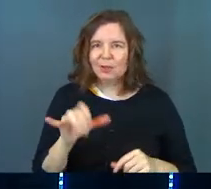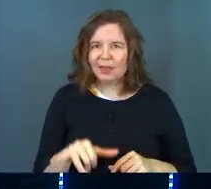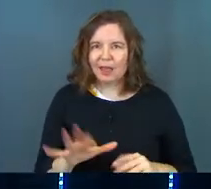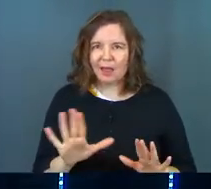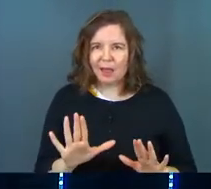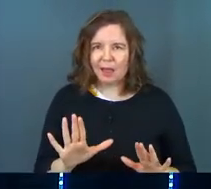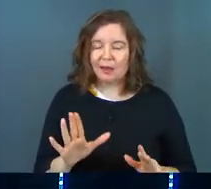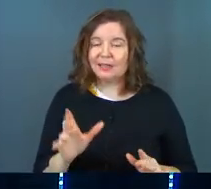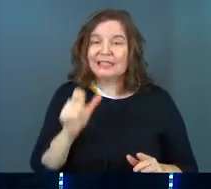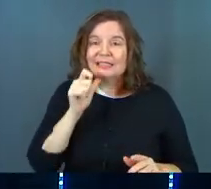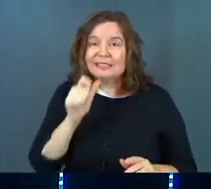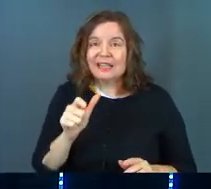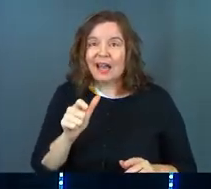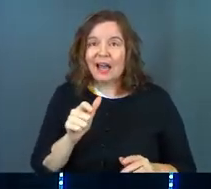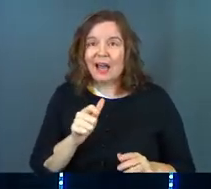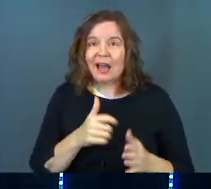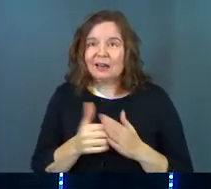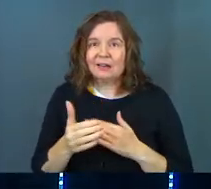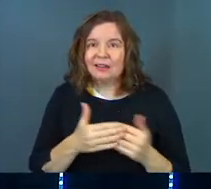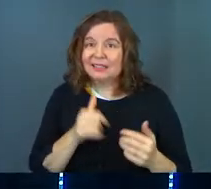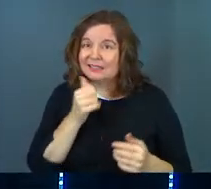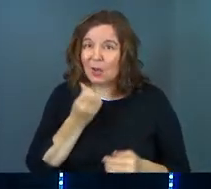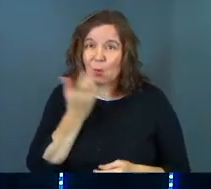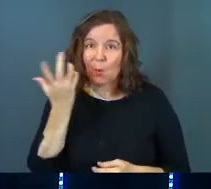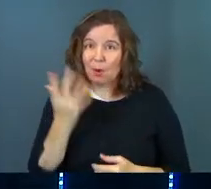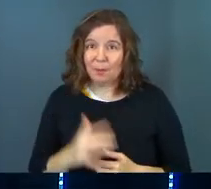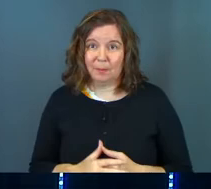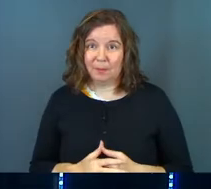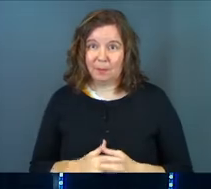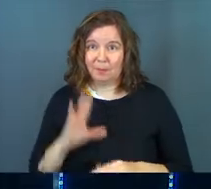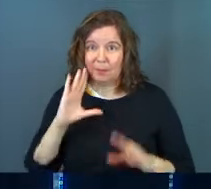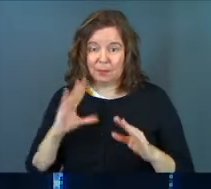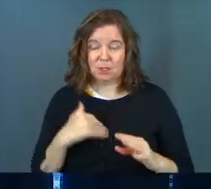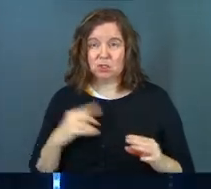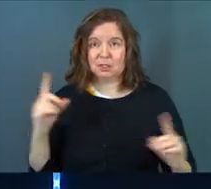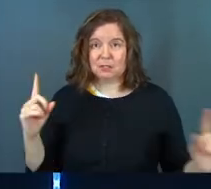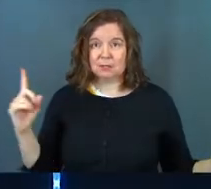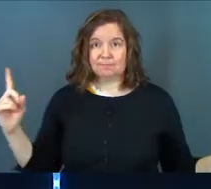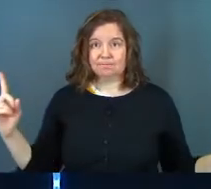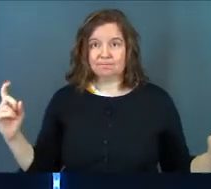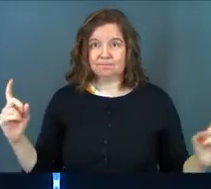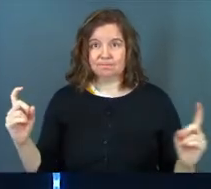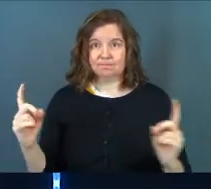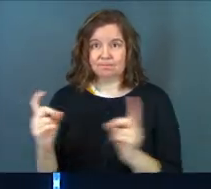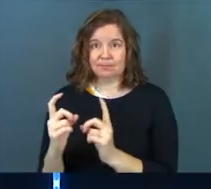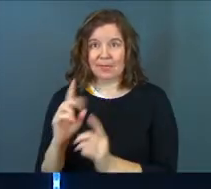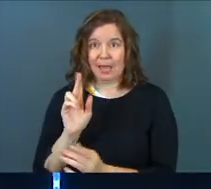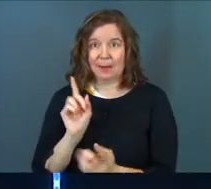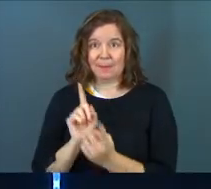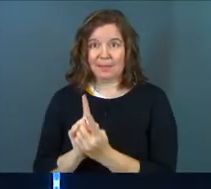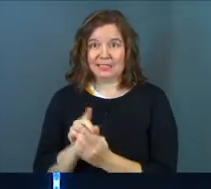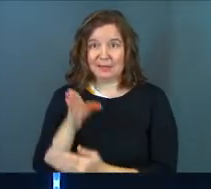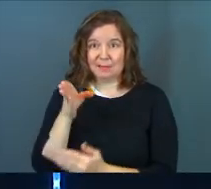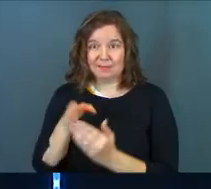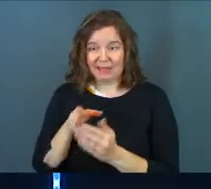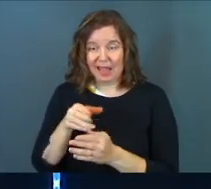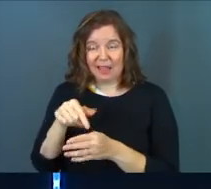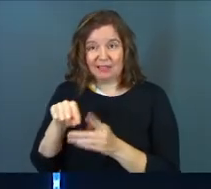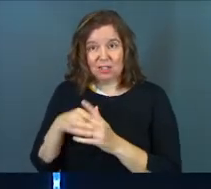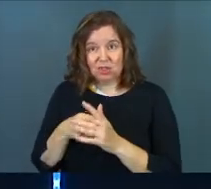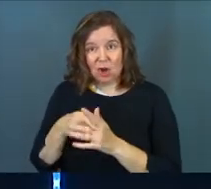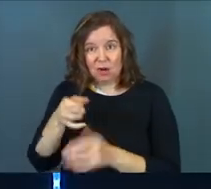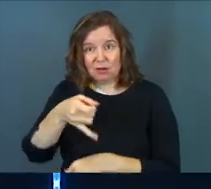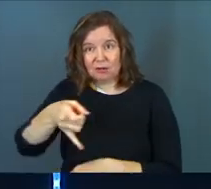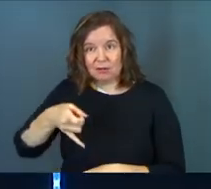any of that stuff. It's not cozy. It's not warm. She walks and she meets him at the edge of town. And you know what the